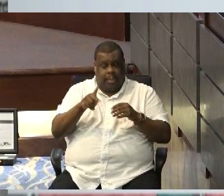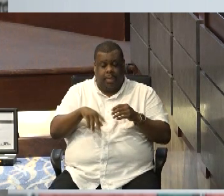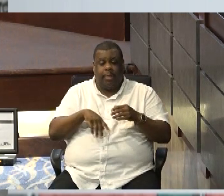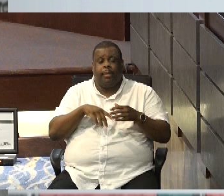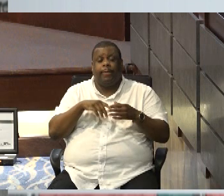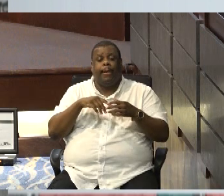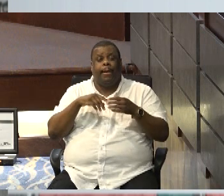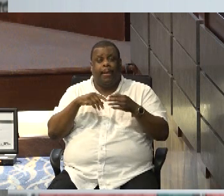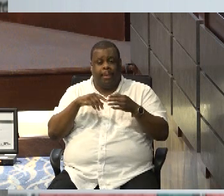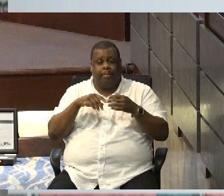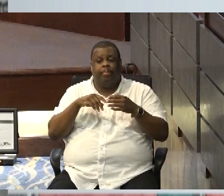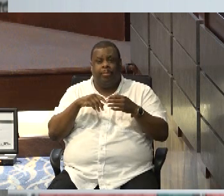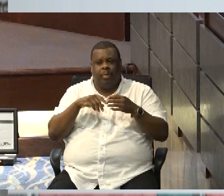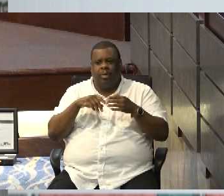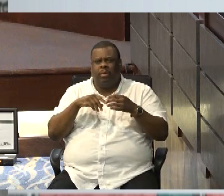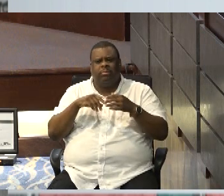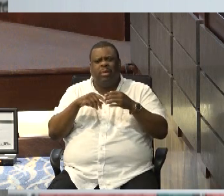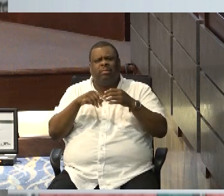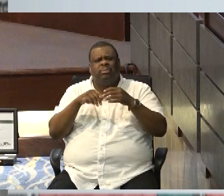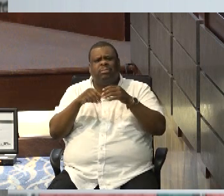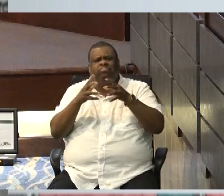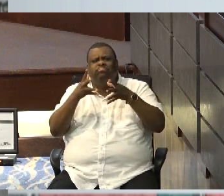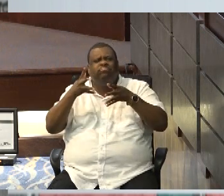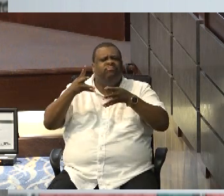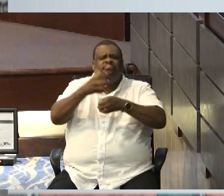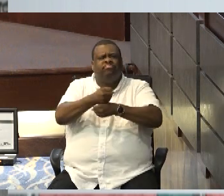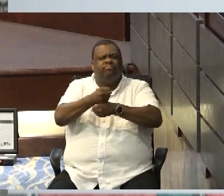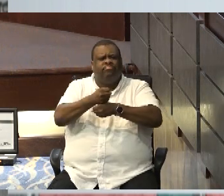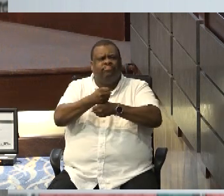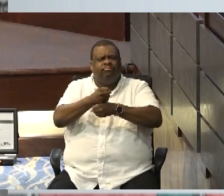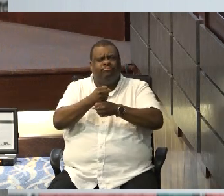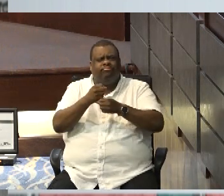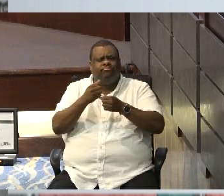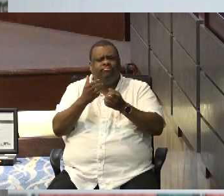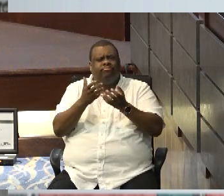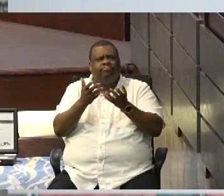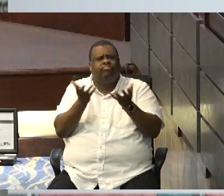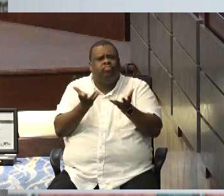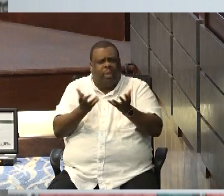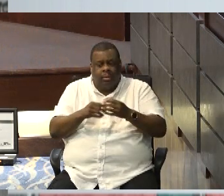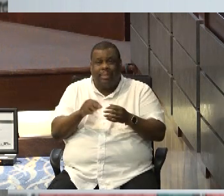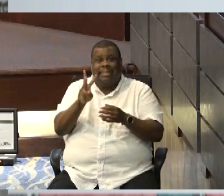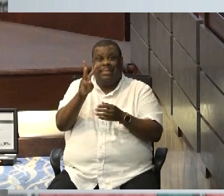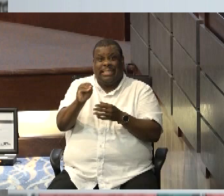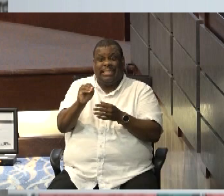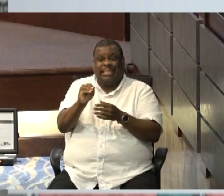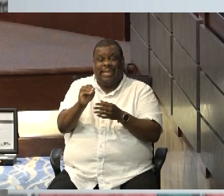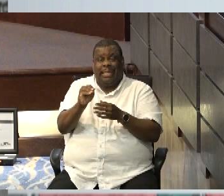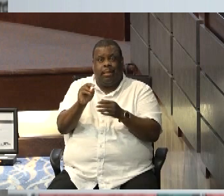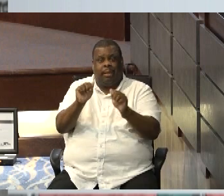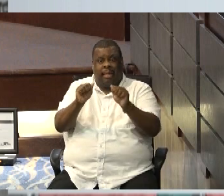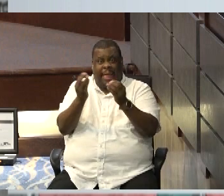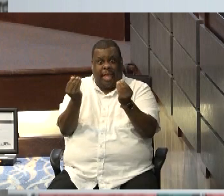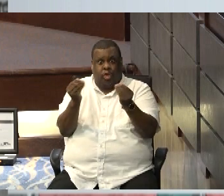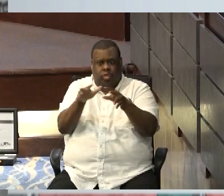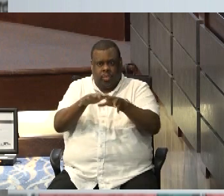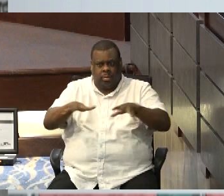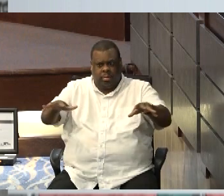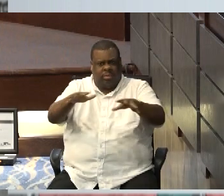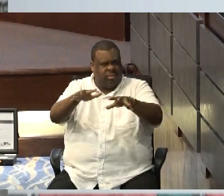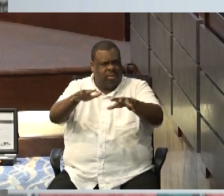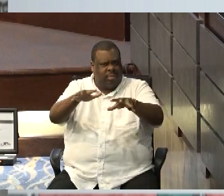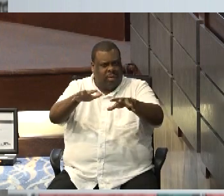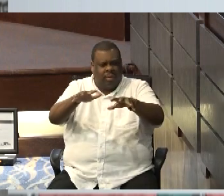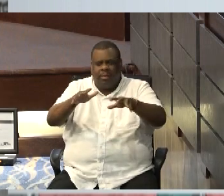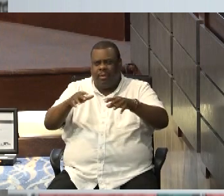Just to give that quick overview, where are we talking about? We're talking about 60 acres that are within walking distance